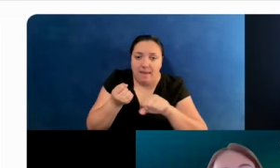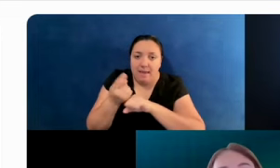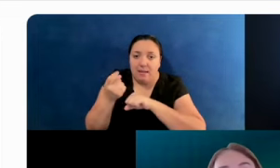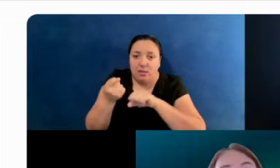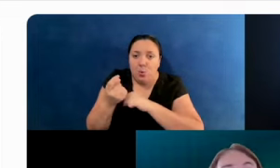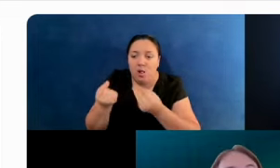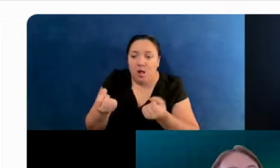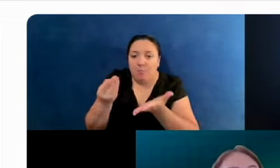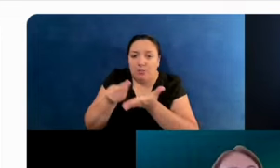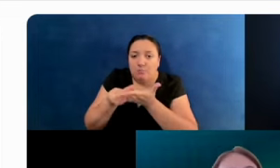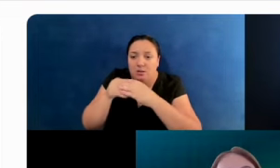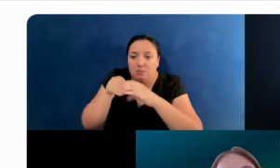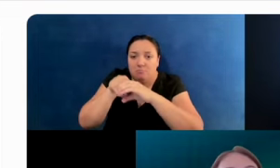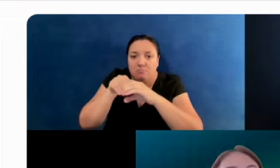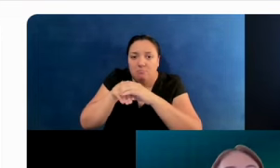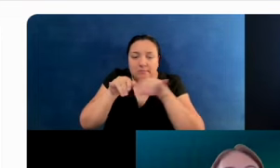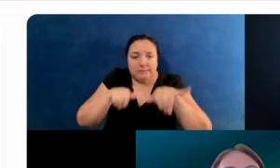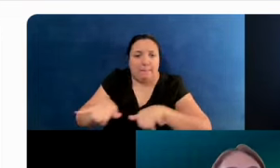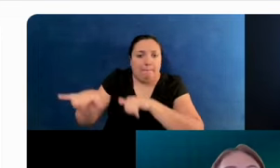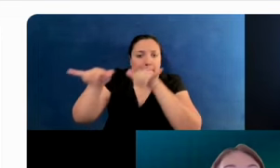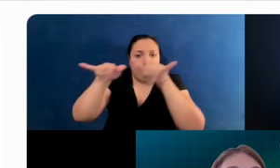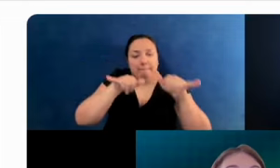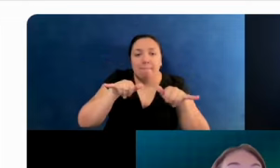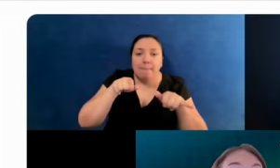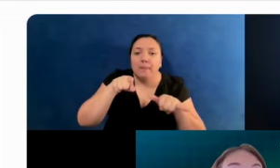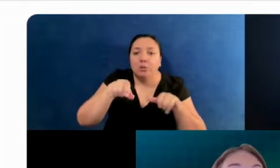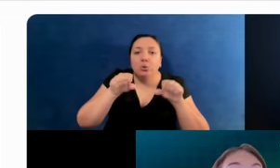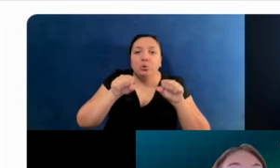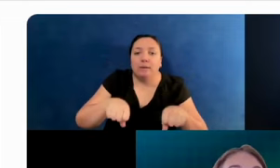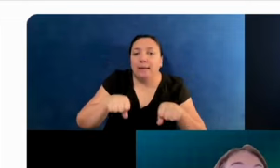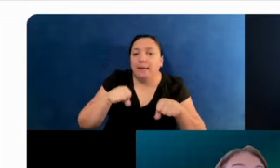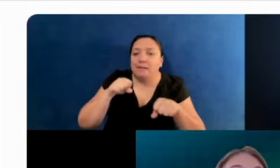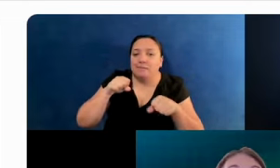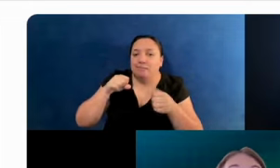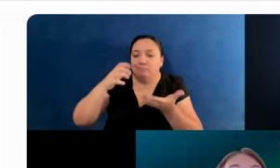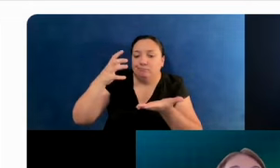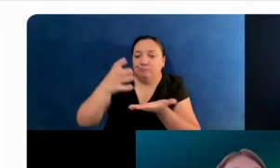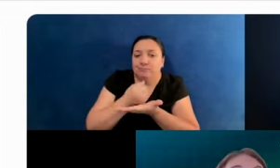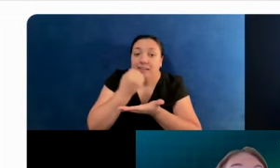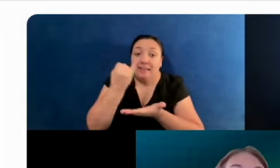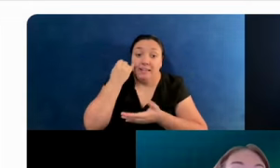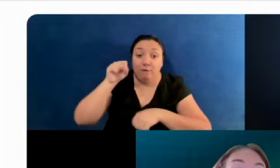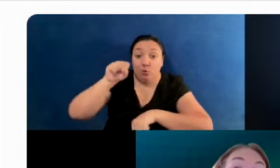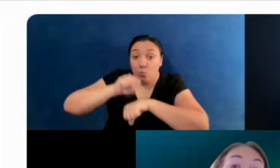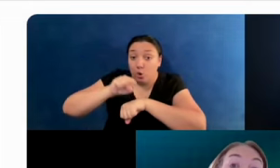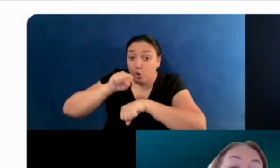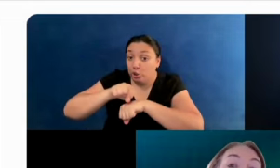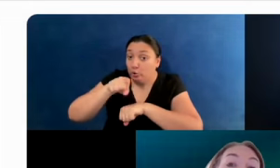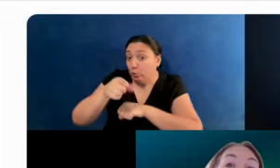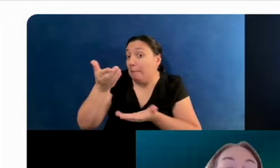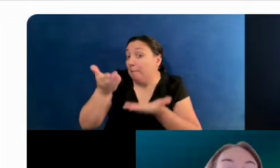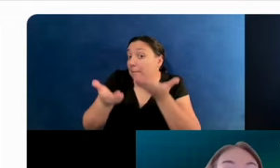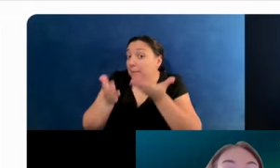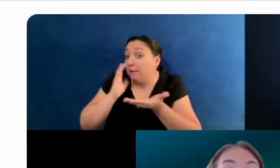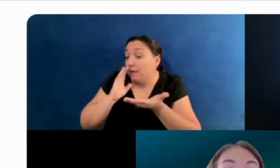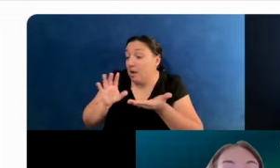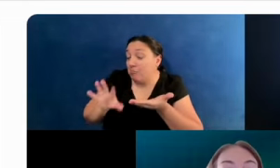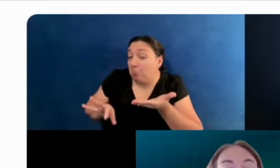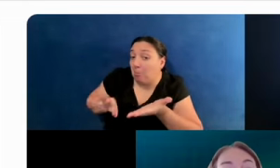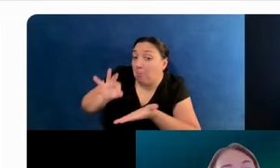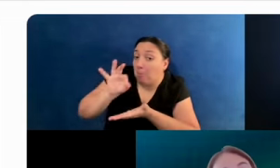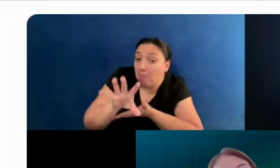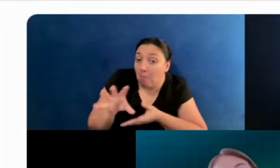contributions are all the same. You're able to work the provision that if you are working, you might be able to contribute even